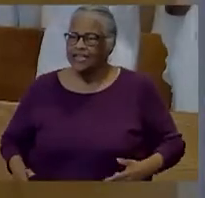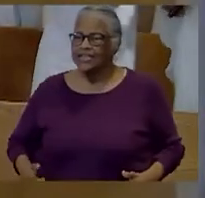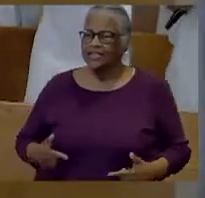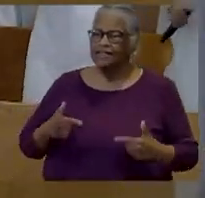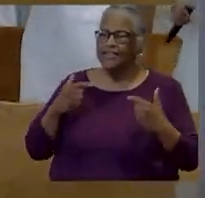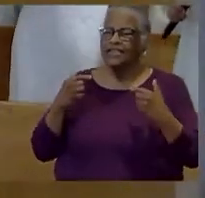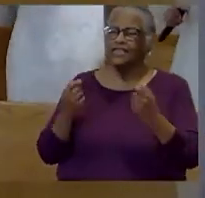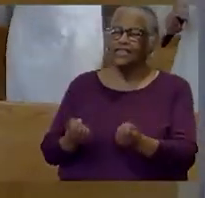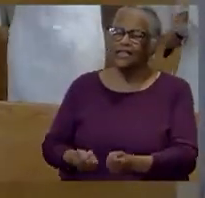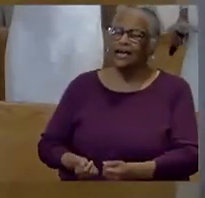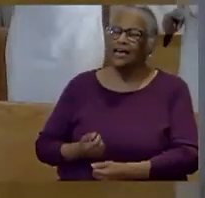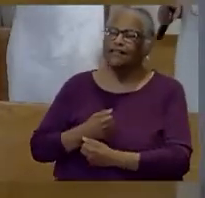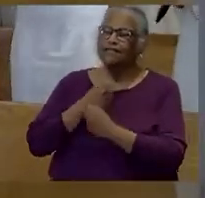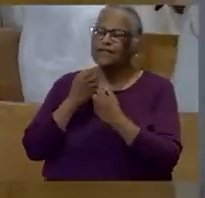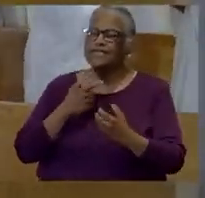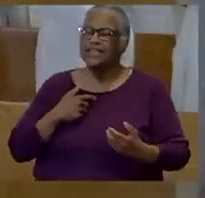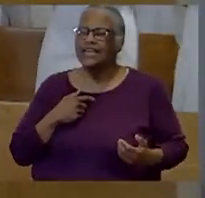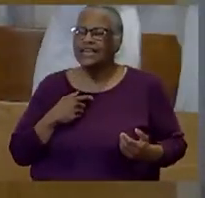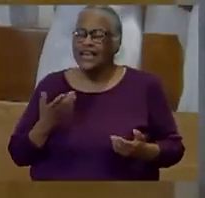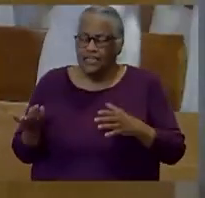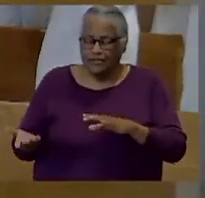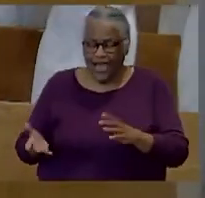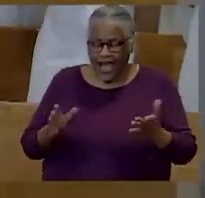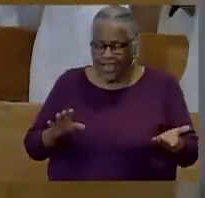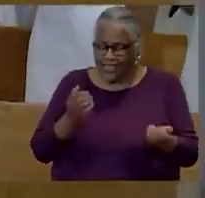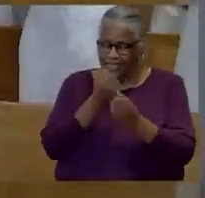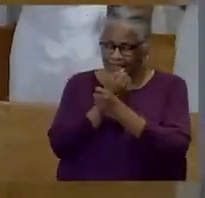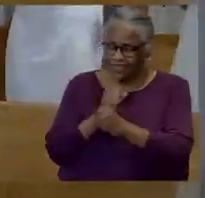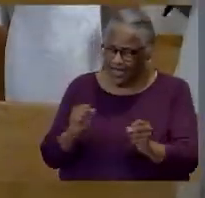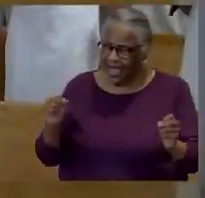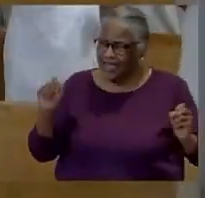say, living, dying, he